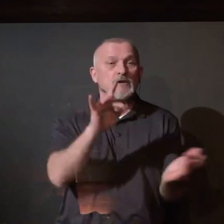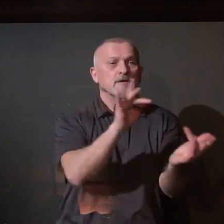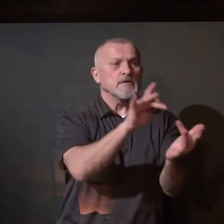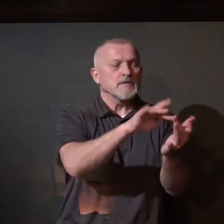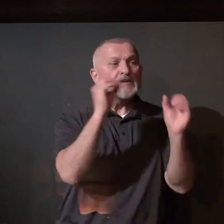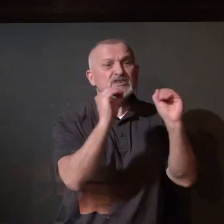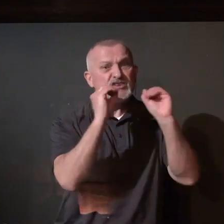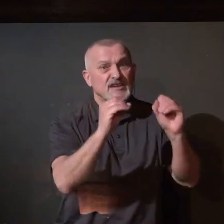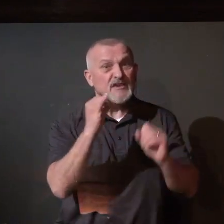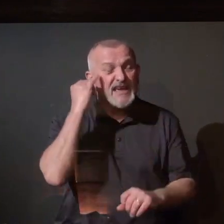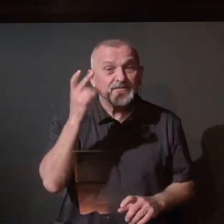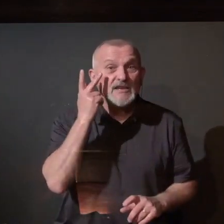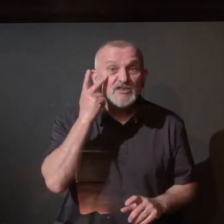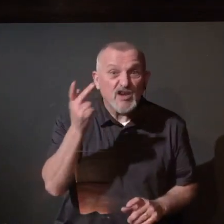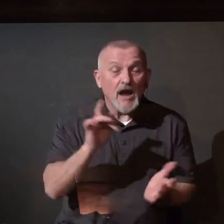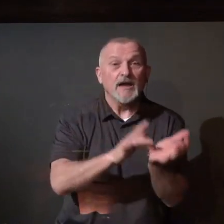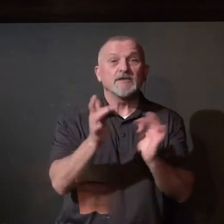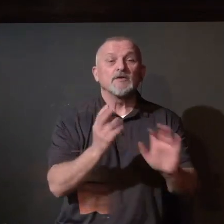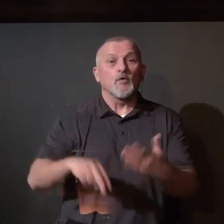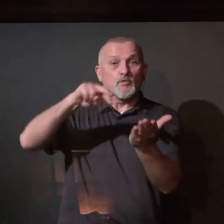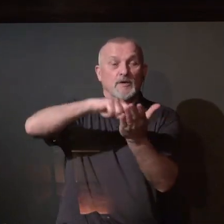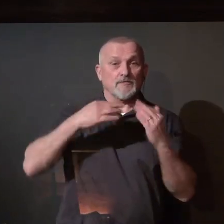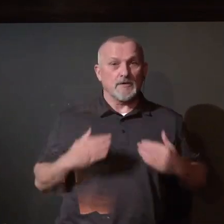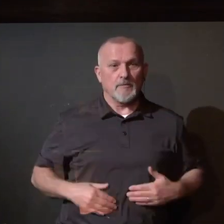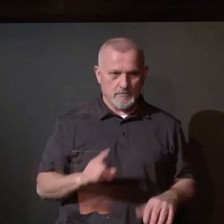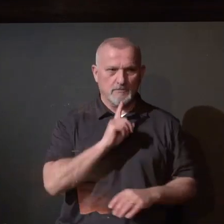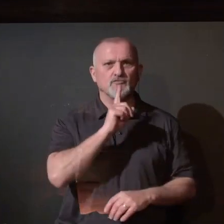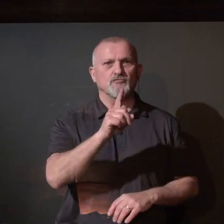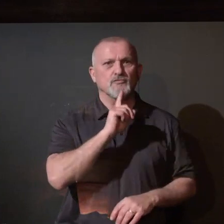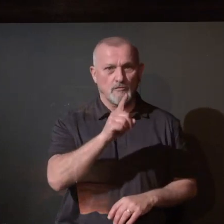Right? Surely Jesus could do more than I could do.